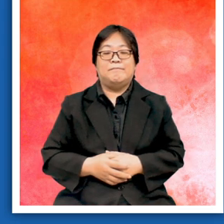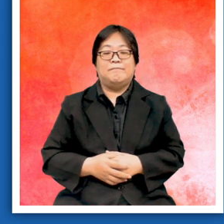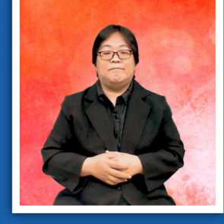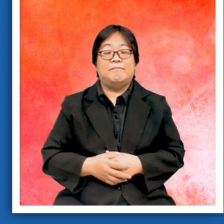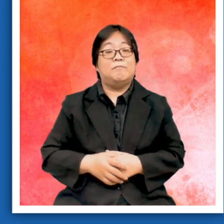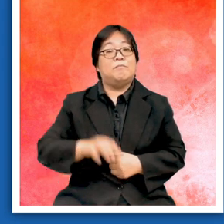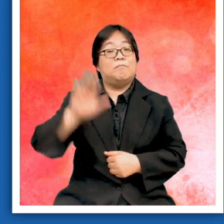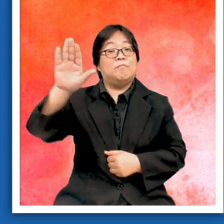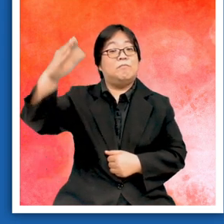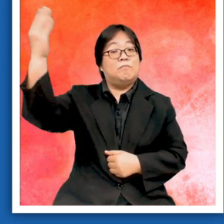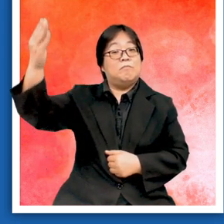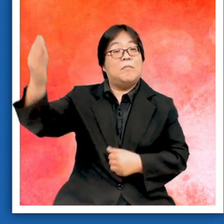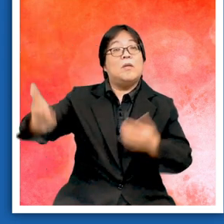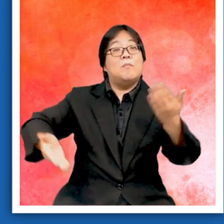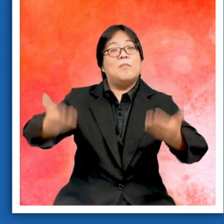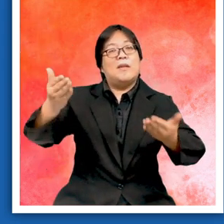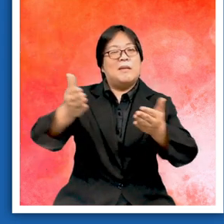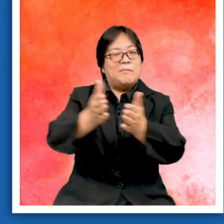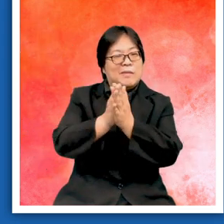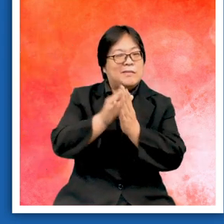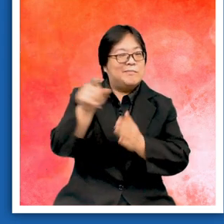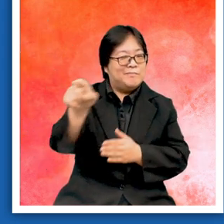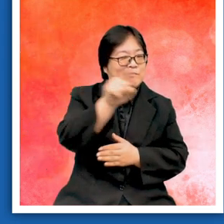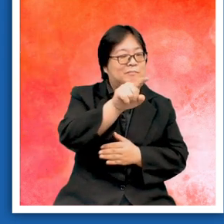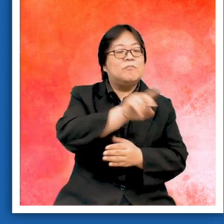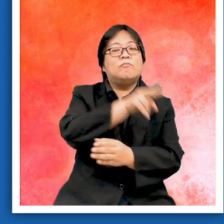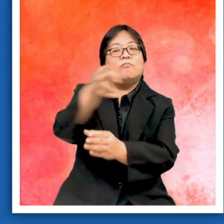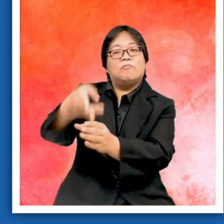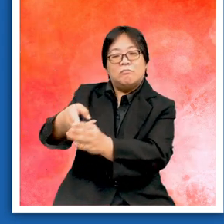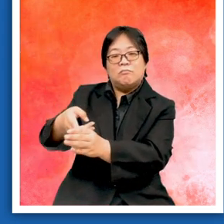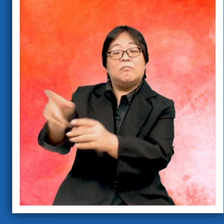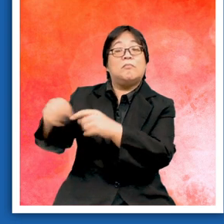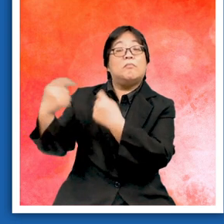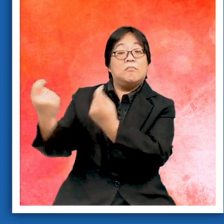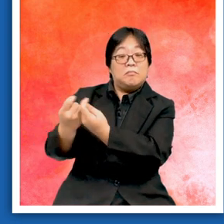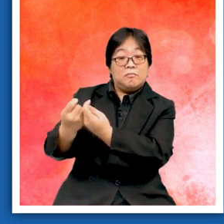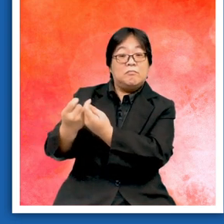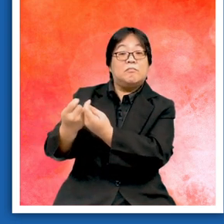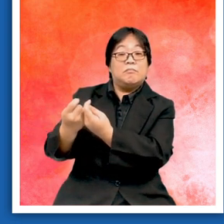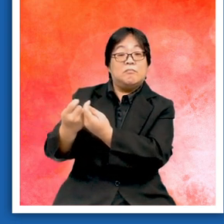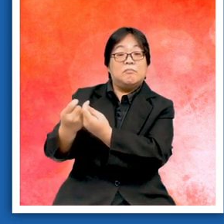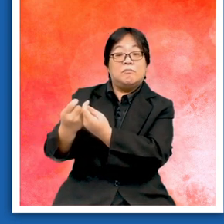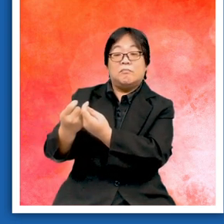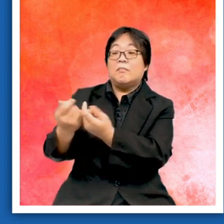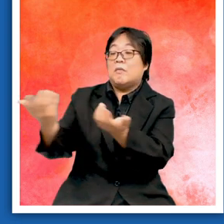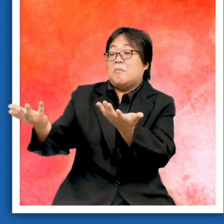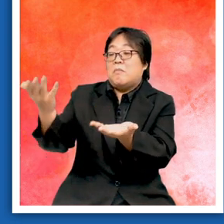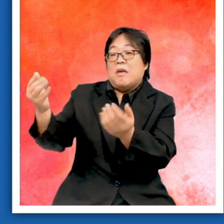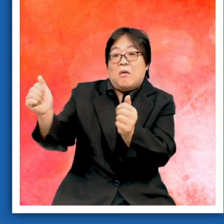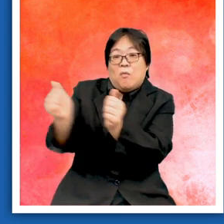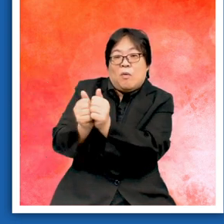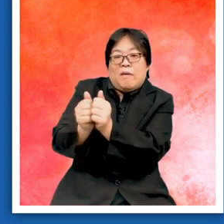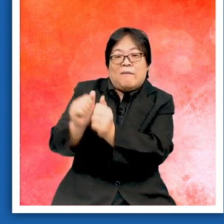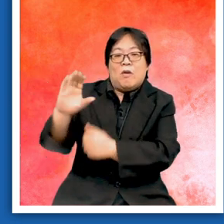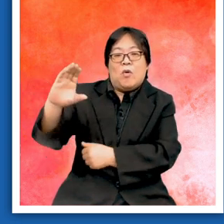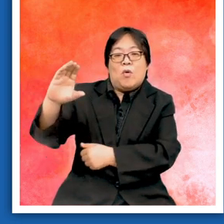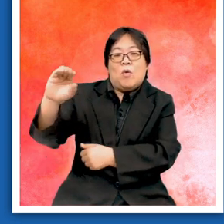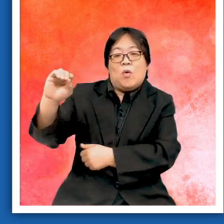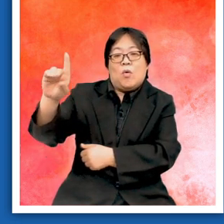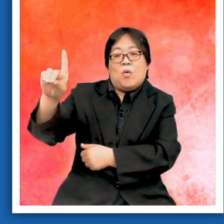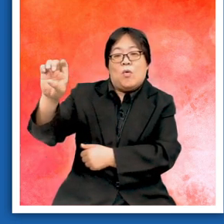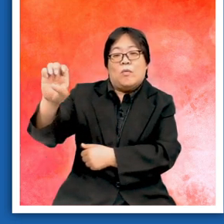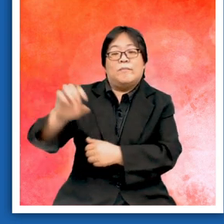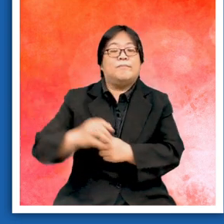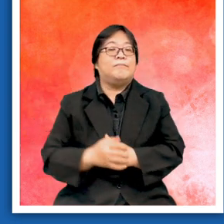Your lecturer might ask you to join a team with a code. So